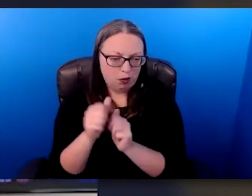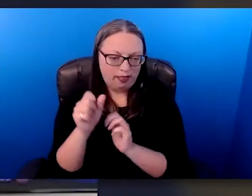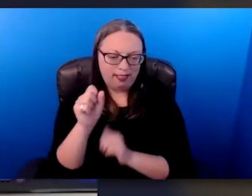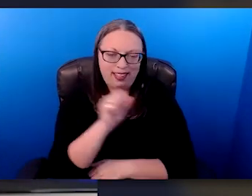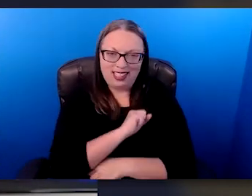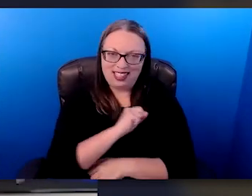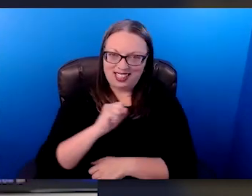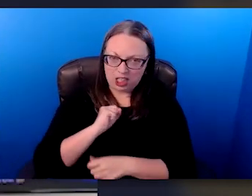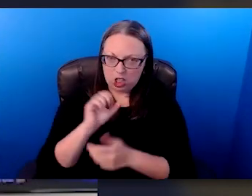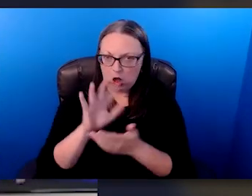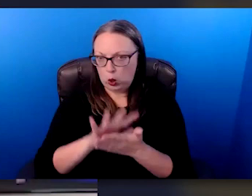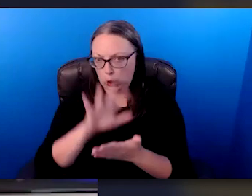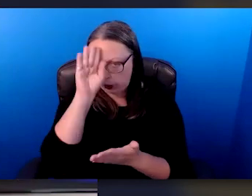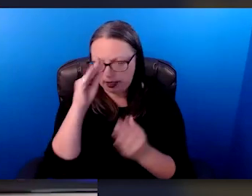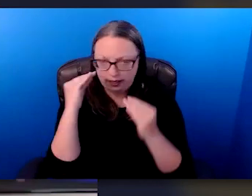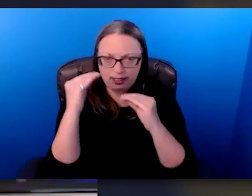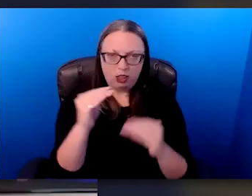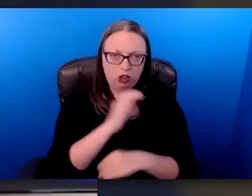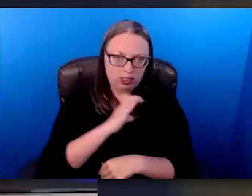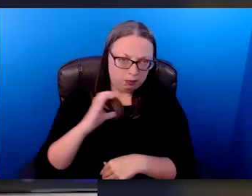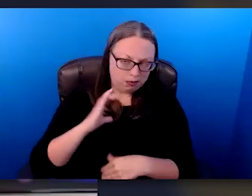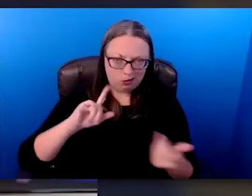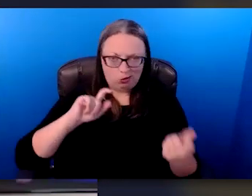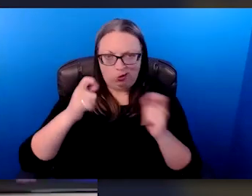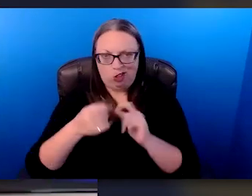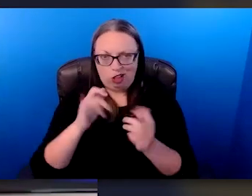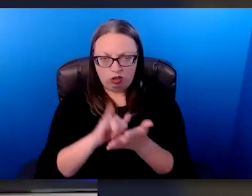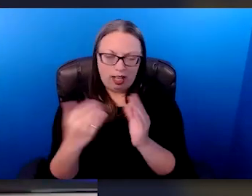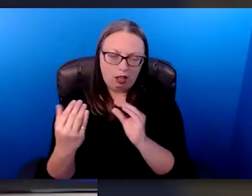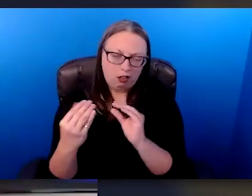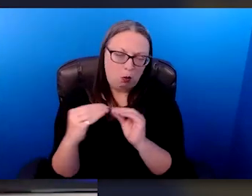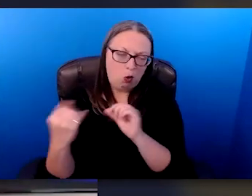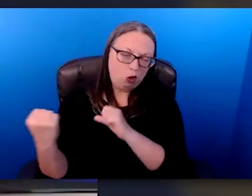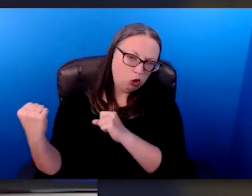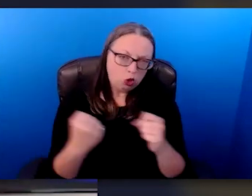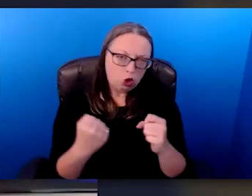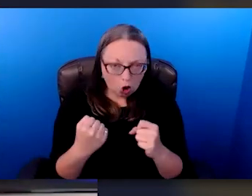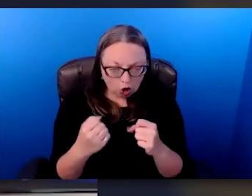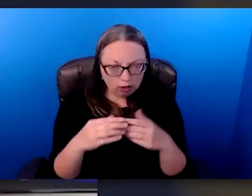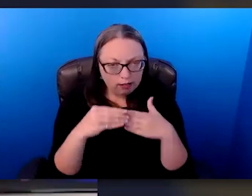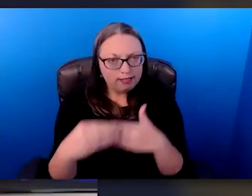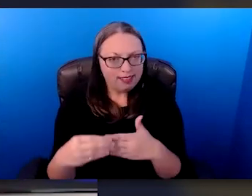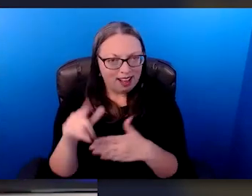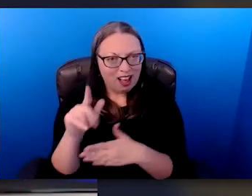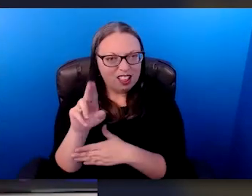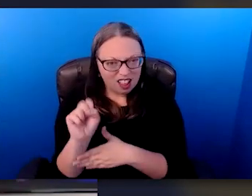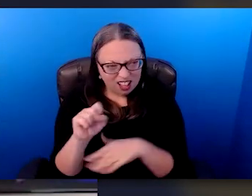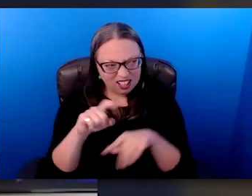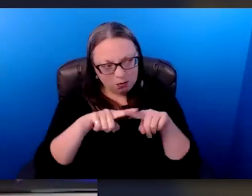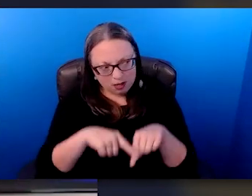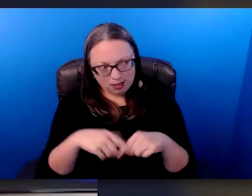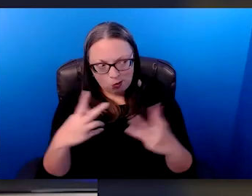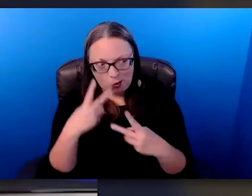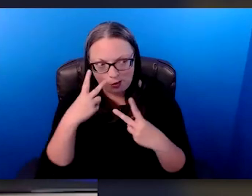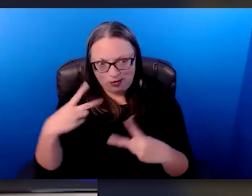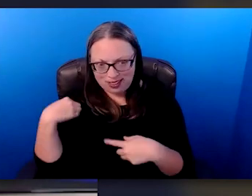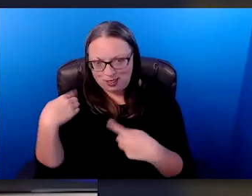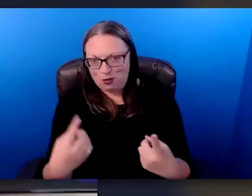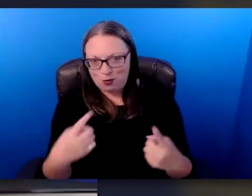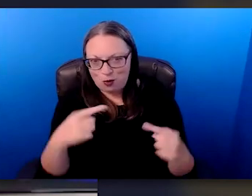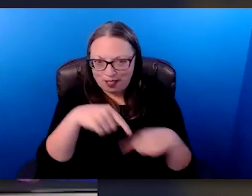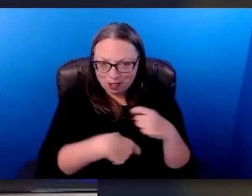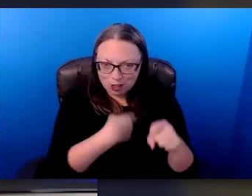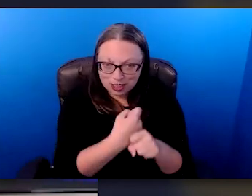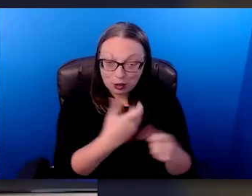to revise that guidance into more robust guidelines based on what we've seen over the course of the year in terms of what's happening at other